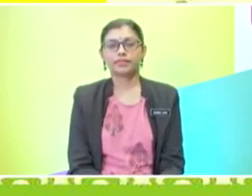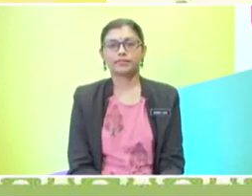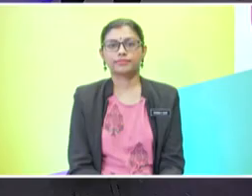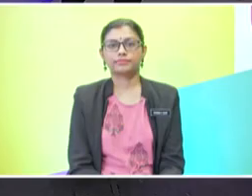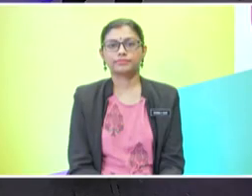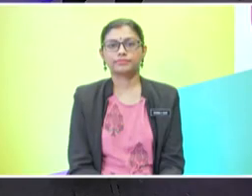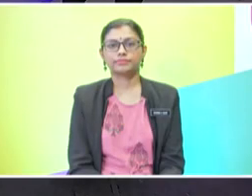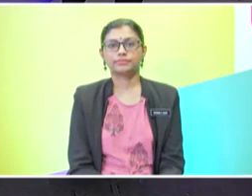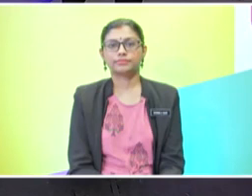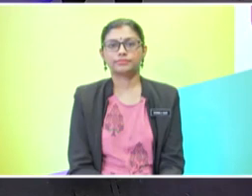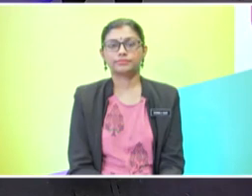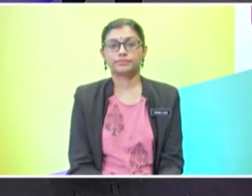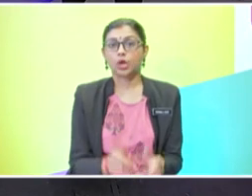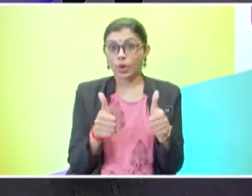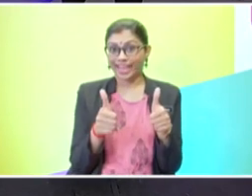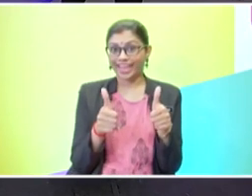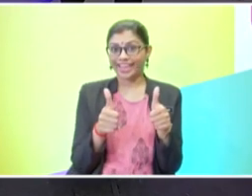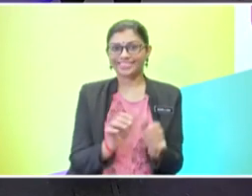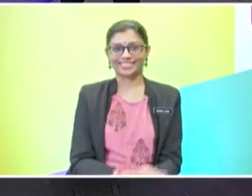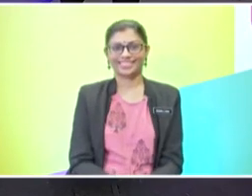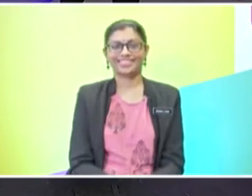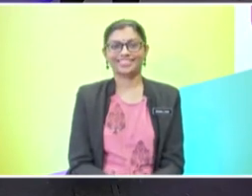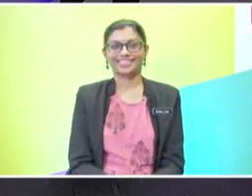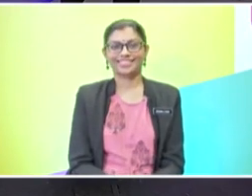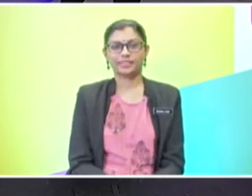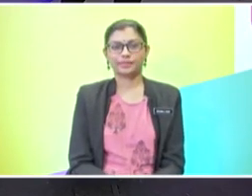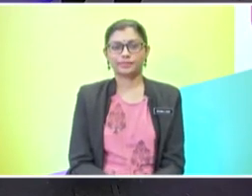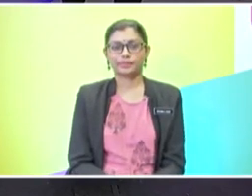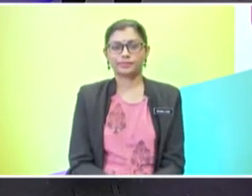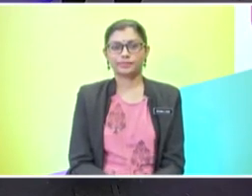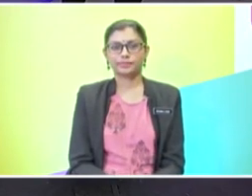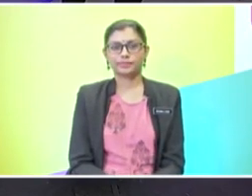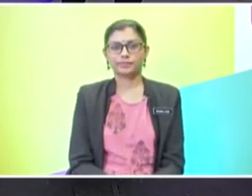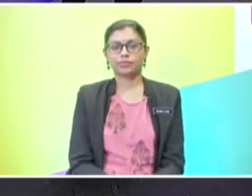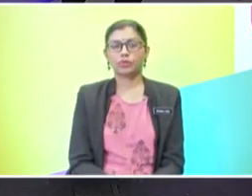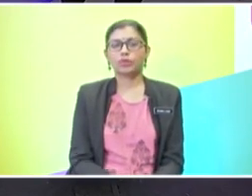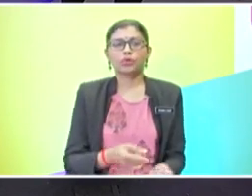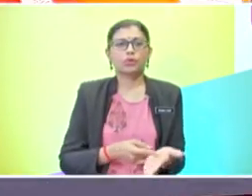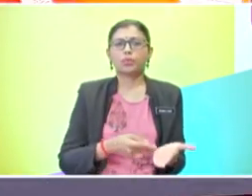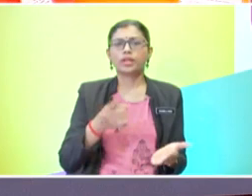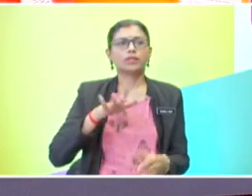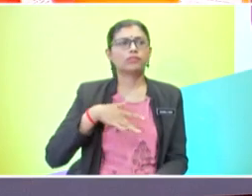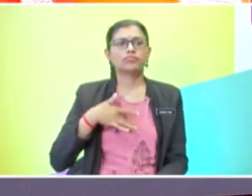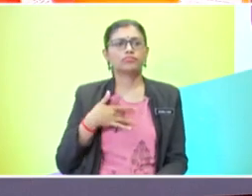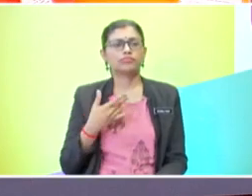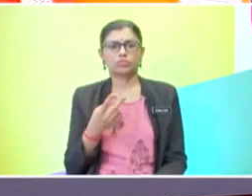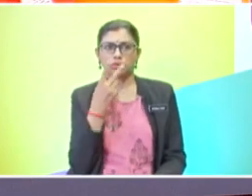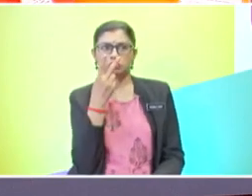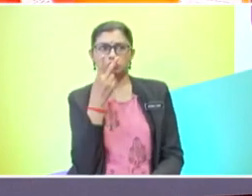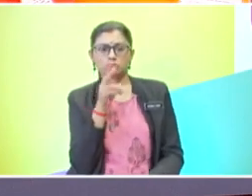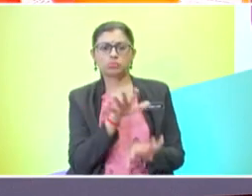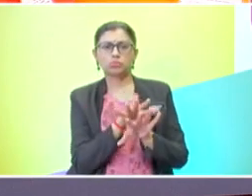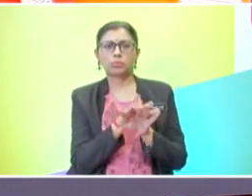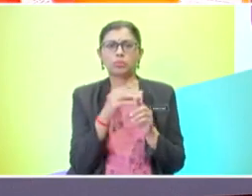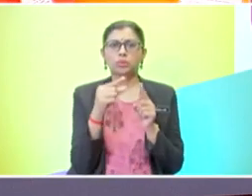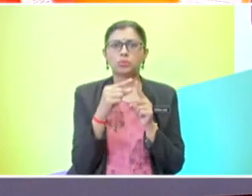Okay, Sean? Yes. How do you feel when you hear all these terms? There is actually quite a lot of terms